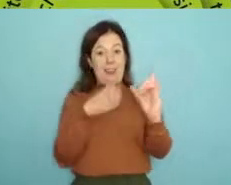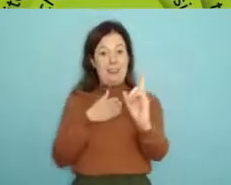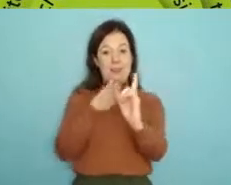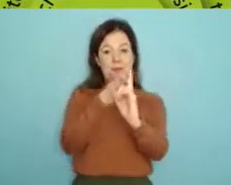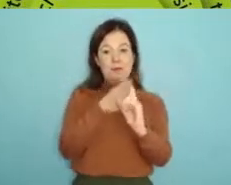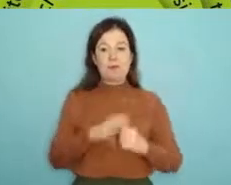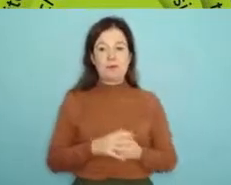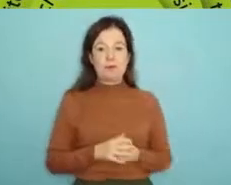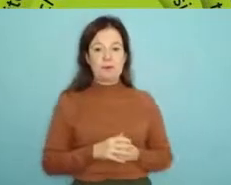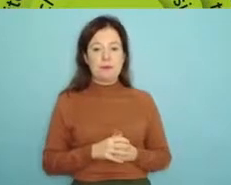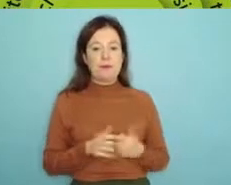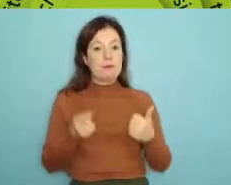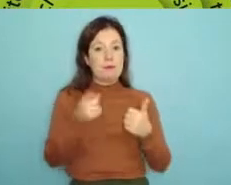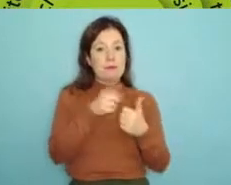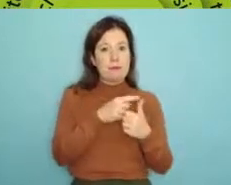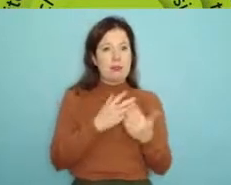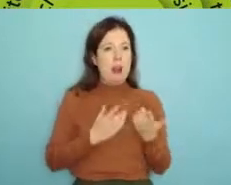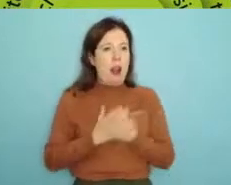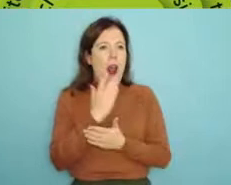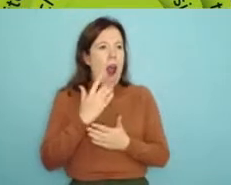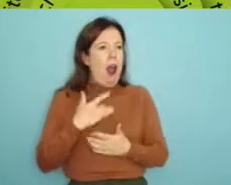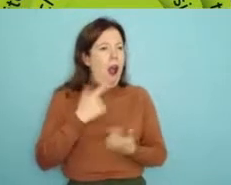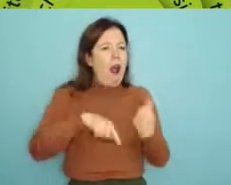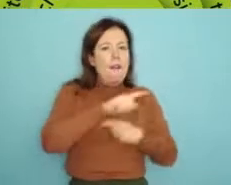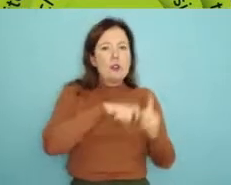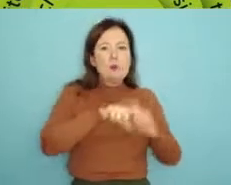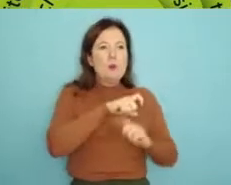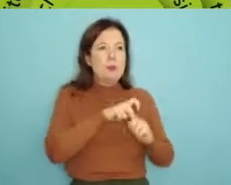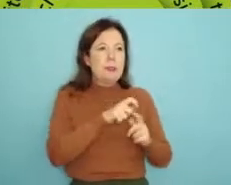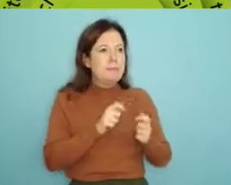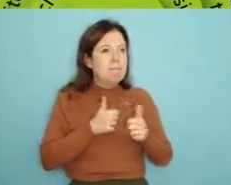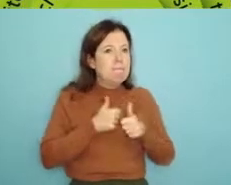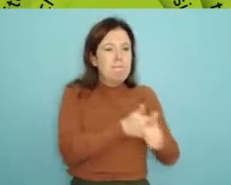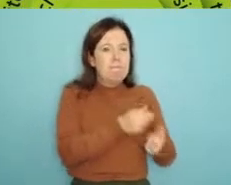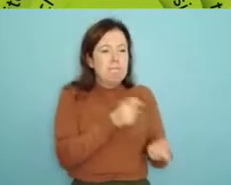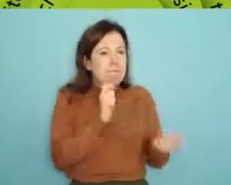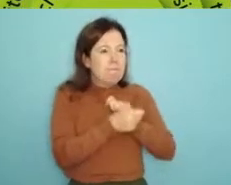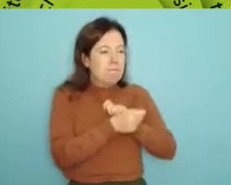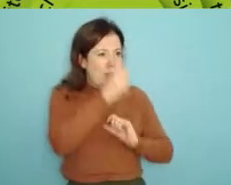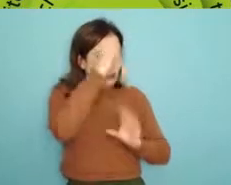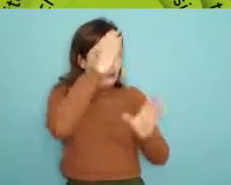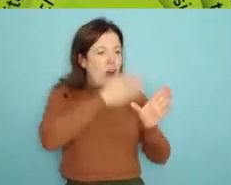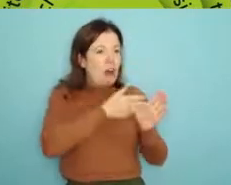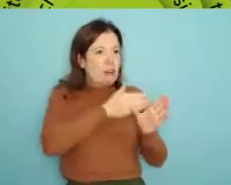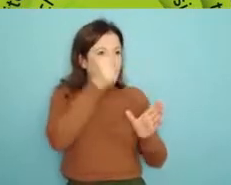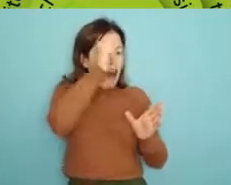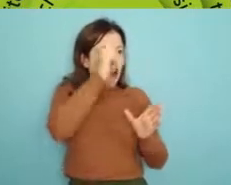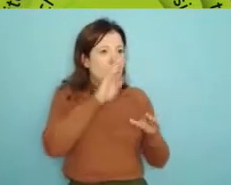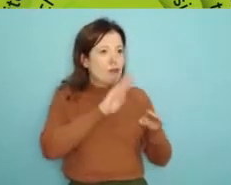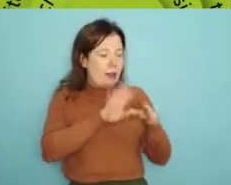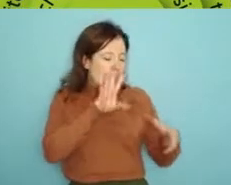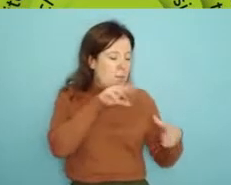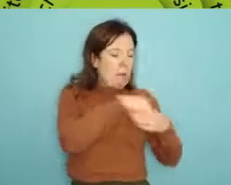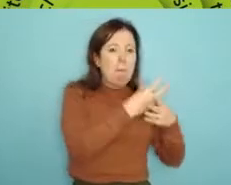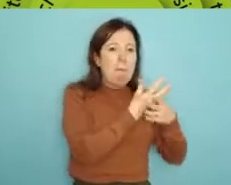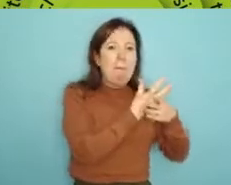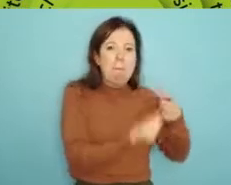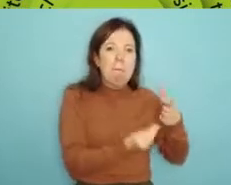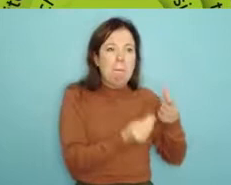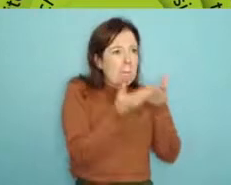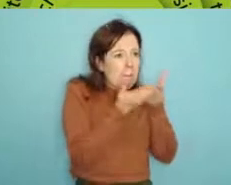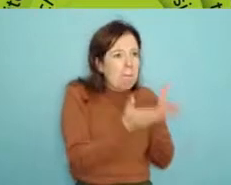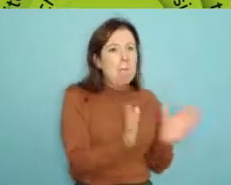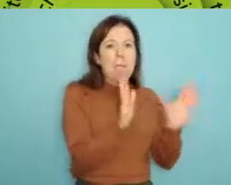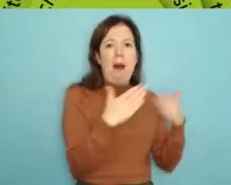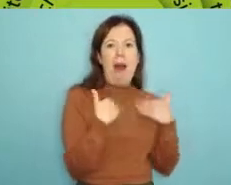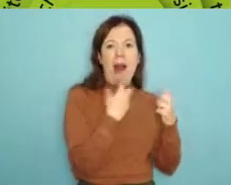To transform lives and communities by extending and embedding psychological knowledge and practice across the whole of health and